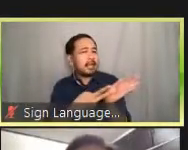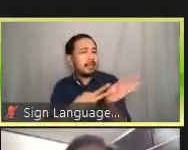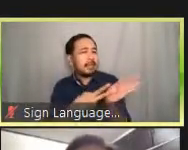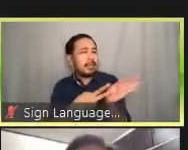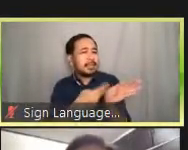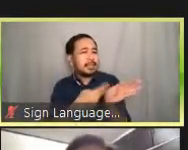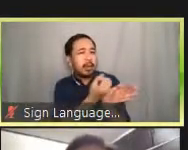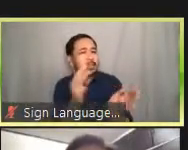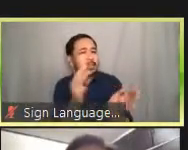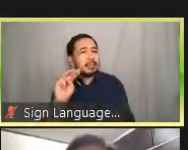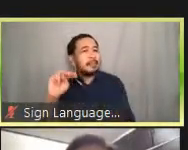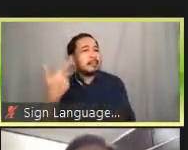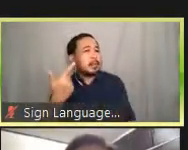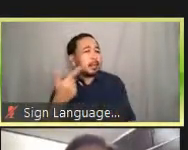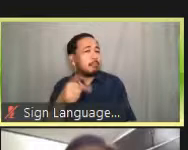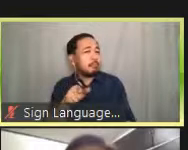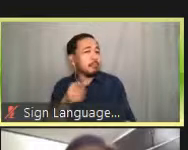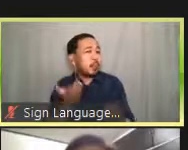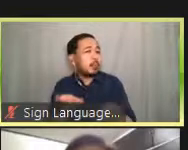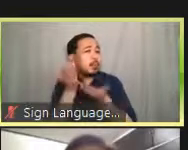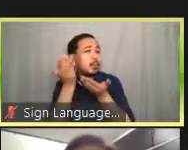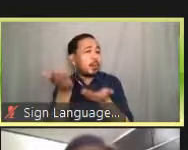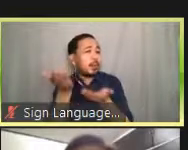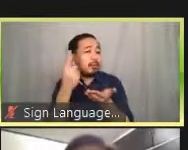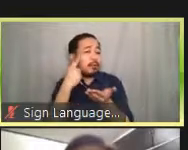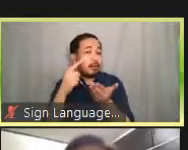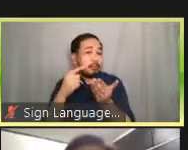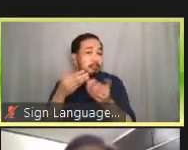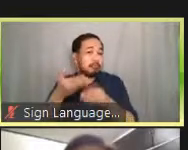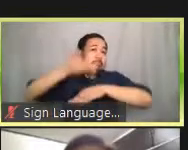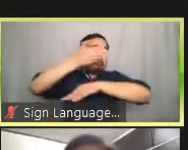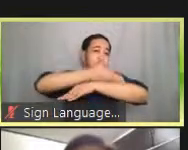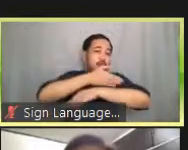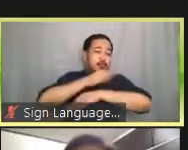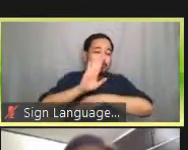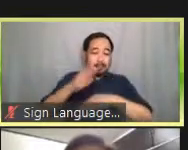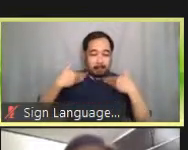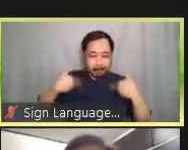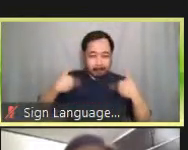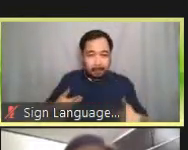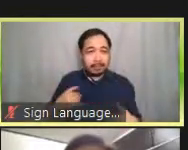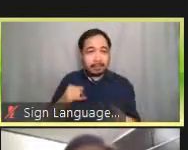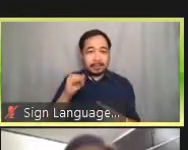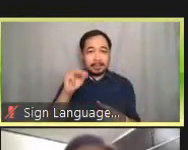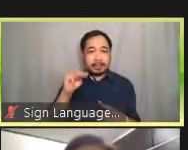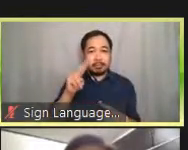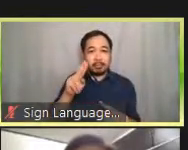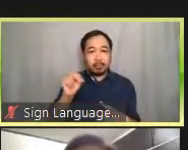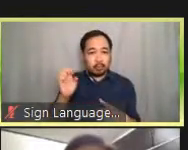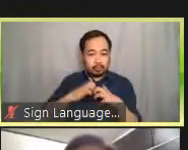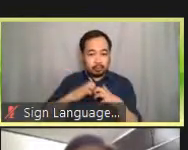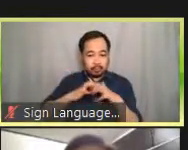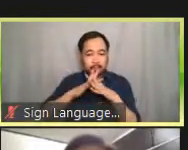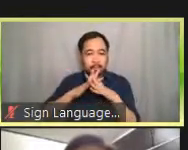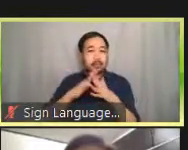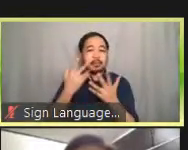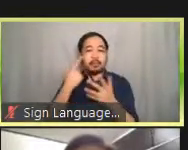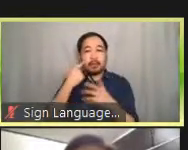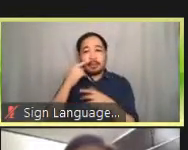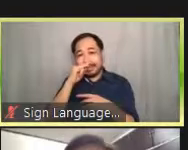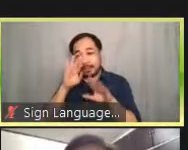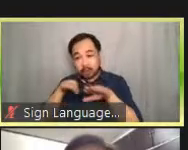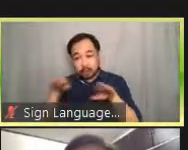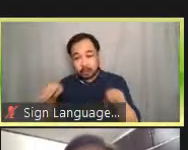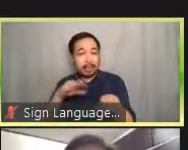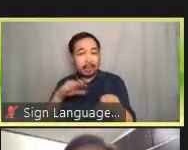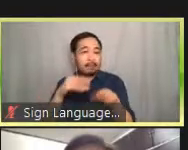many vitamins would you recommend to boost the immune system in the pandemic? So for kids now, and adults mula